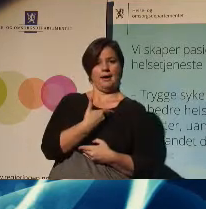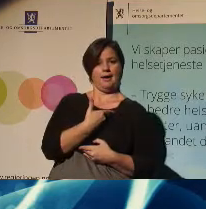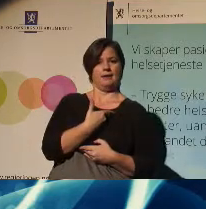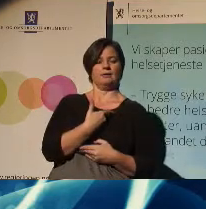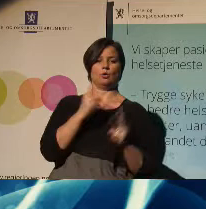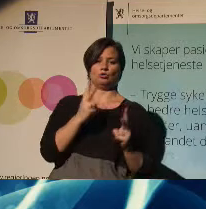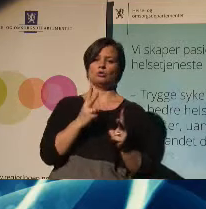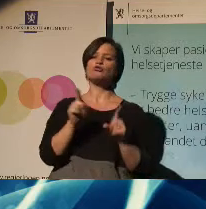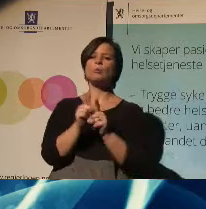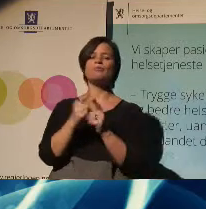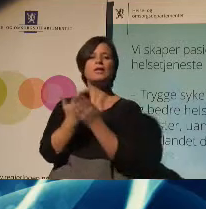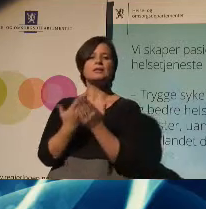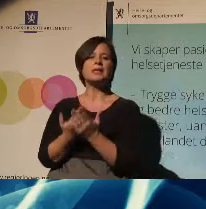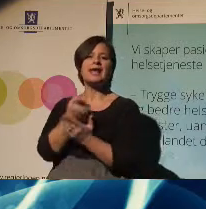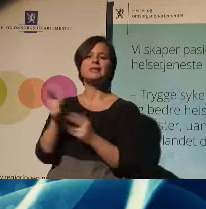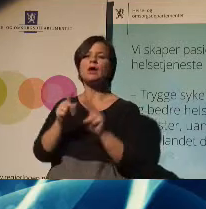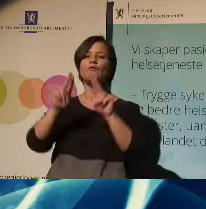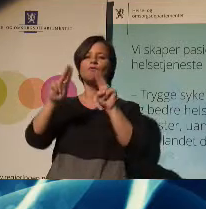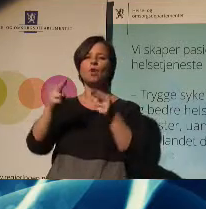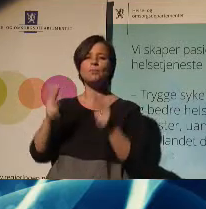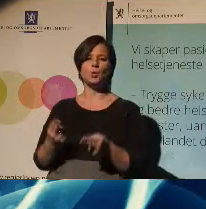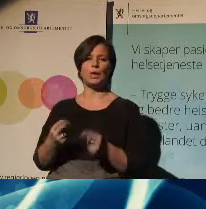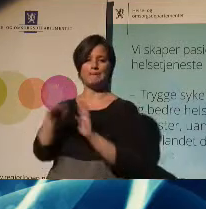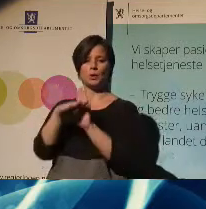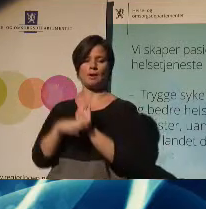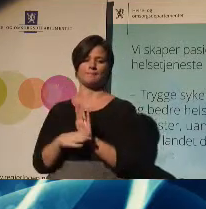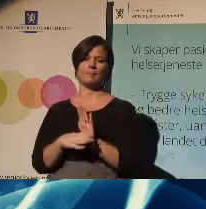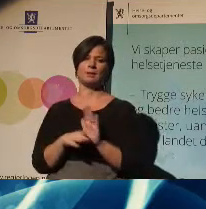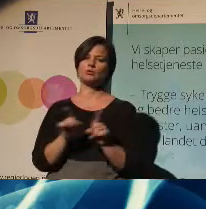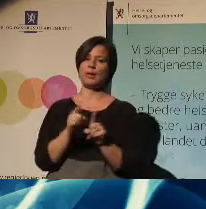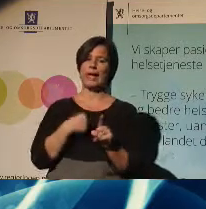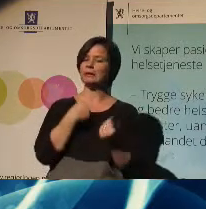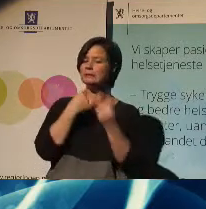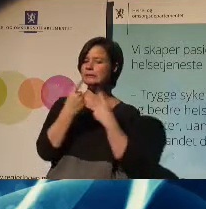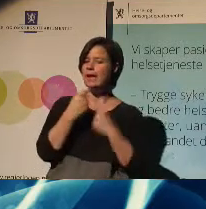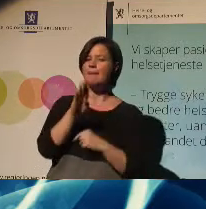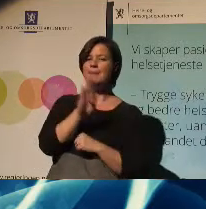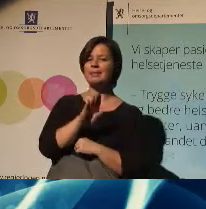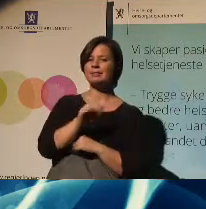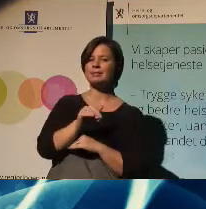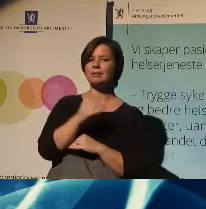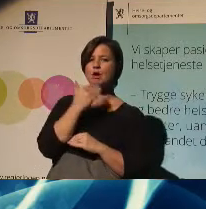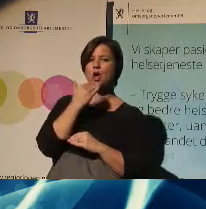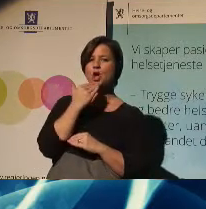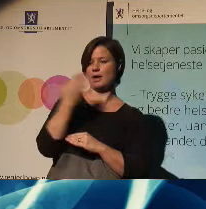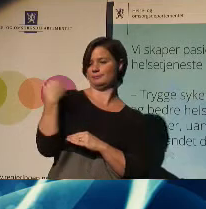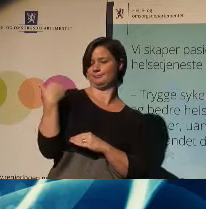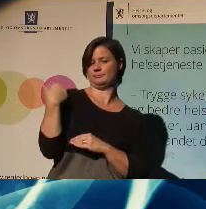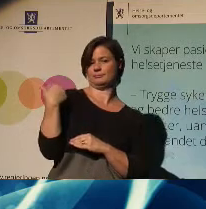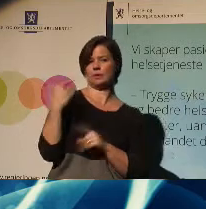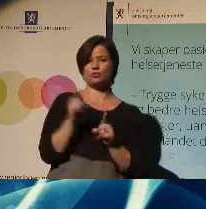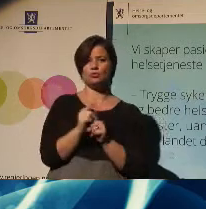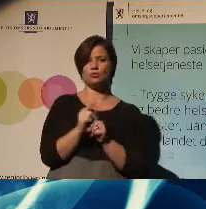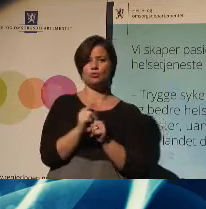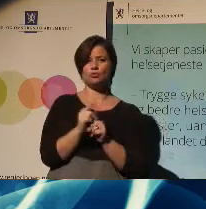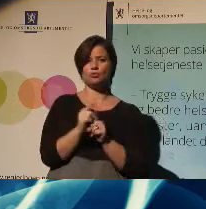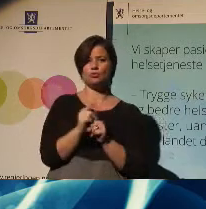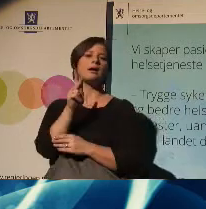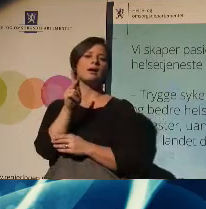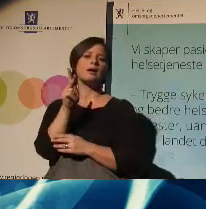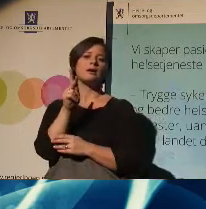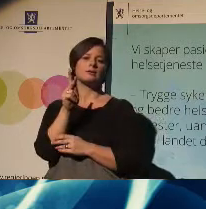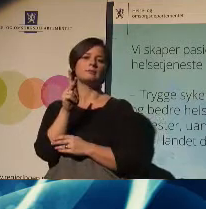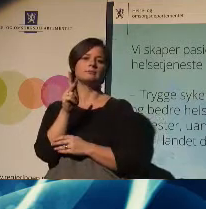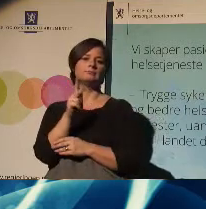Customer program. So I spoke to Bent Hoyer earlier today, and we're hoping that ParkinsonNet will achieve the same